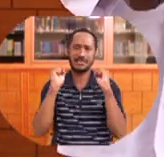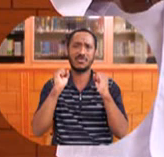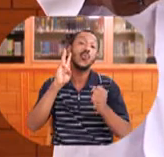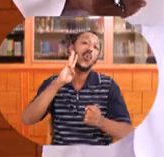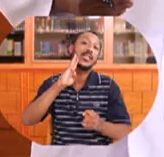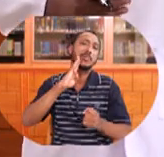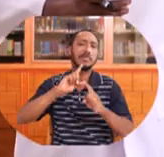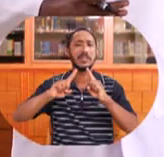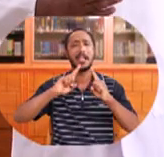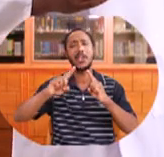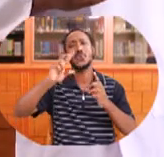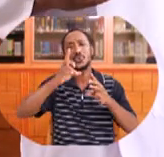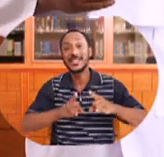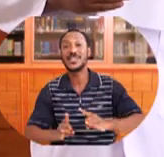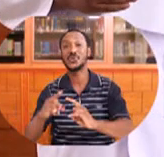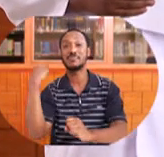using different techniques